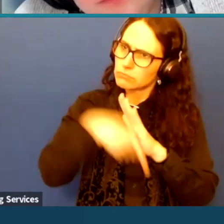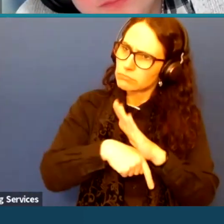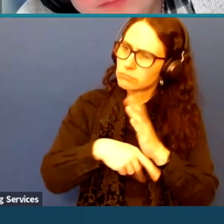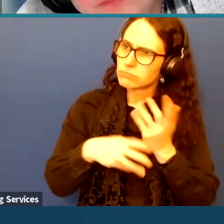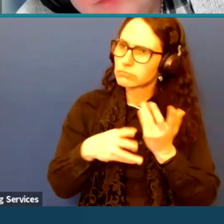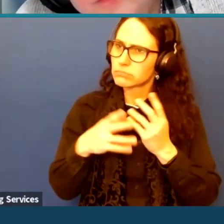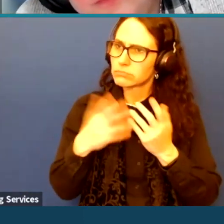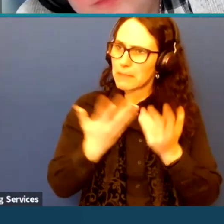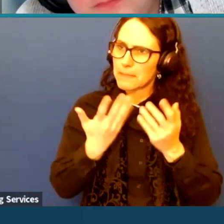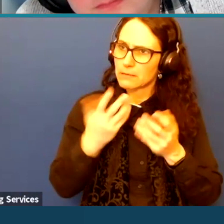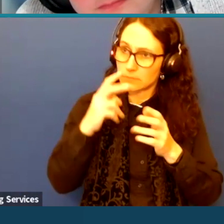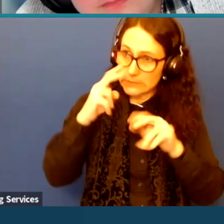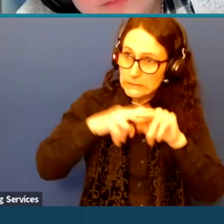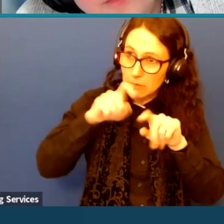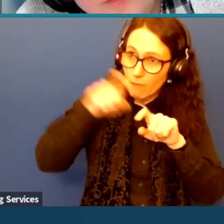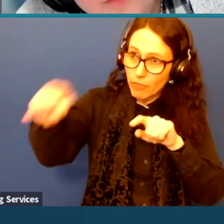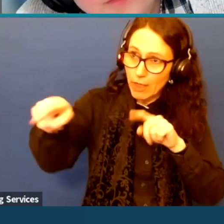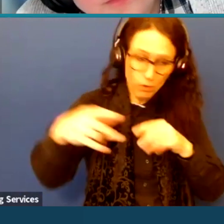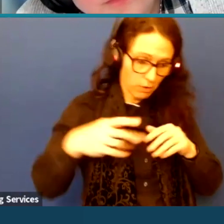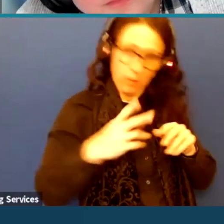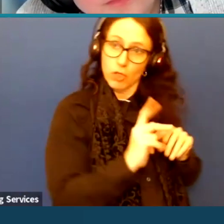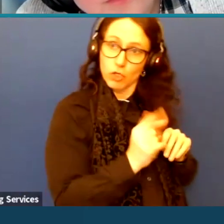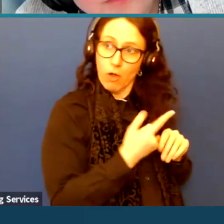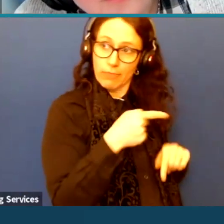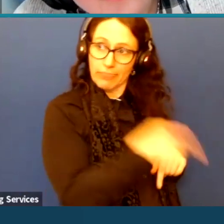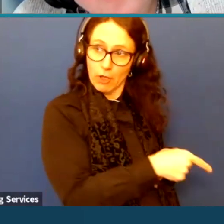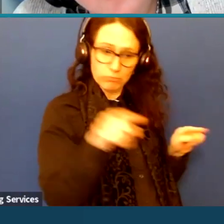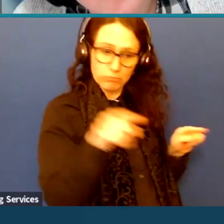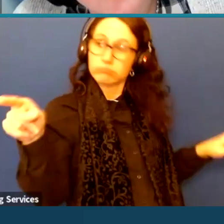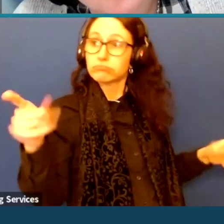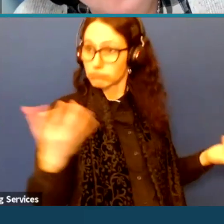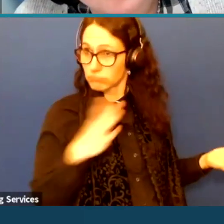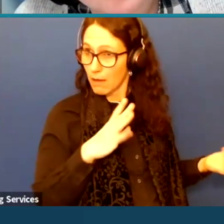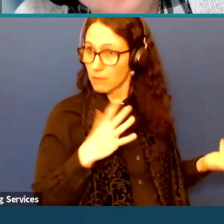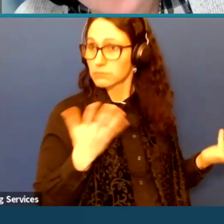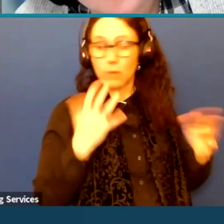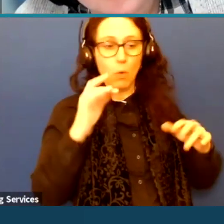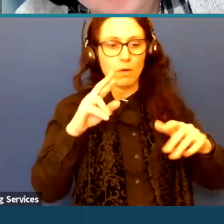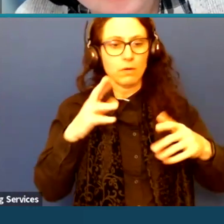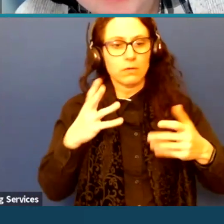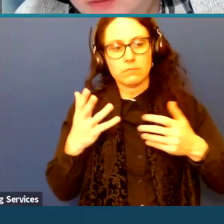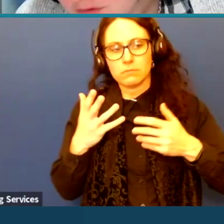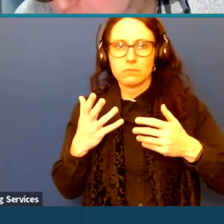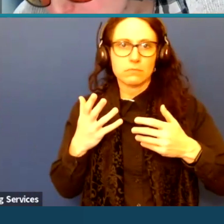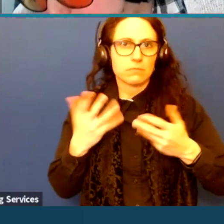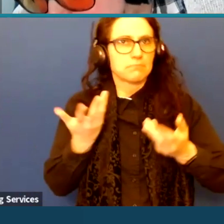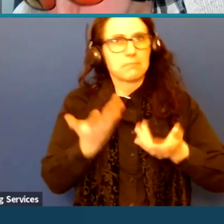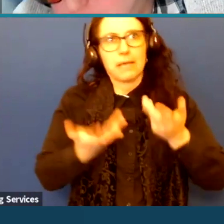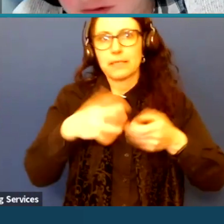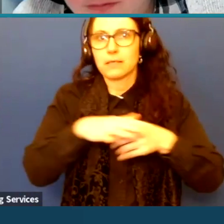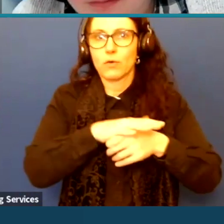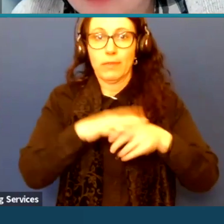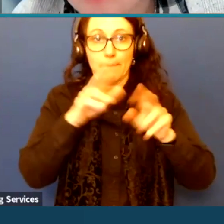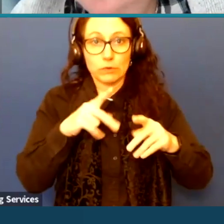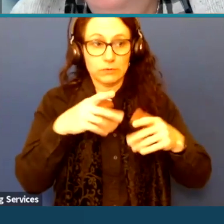allergy somewhere else? Do you have to maybe stagger it? If it's sort of like a small exhibit area, let's say, maybe the person with the service animal